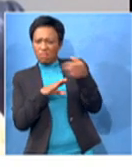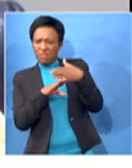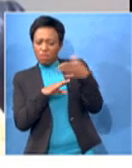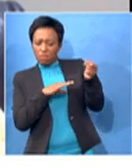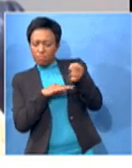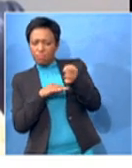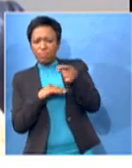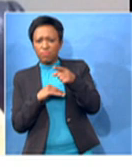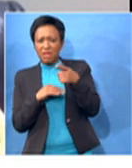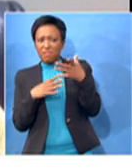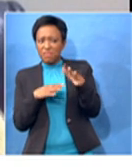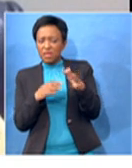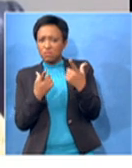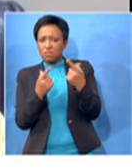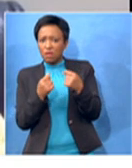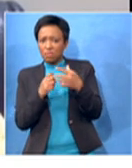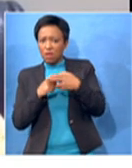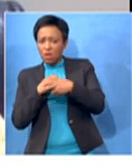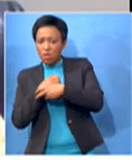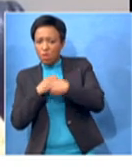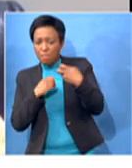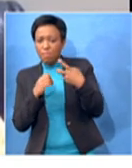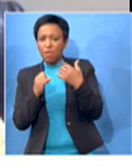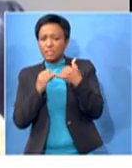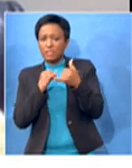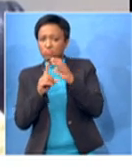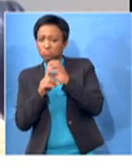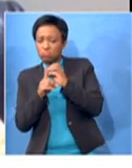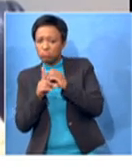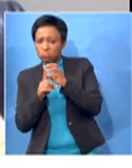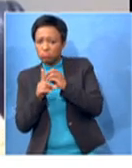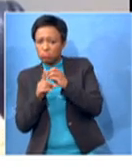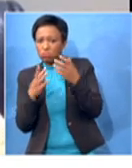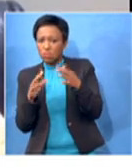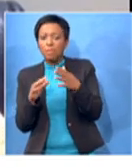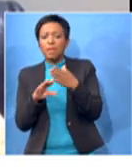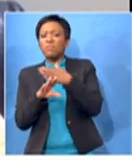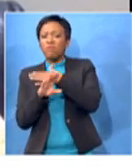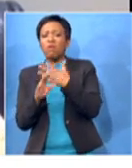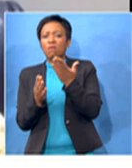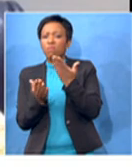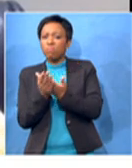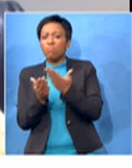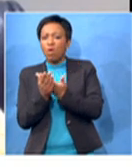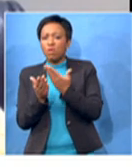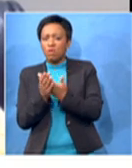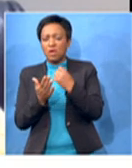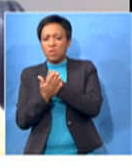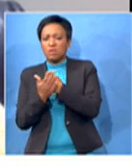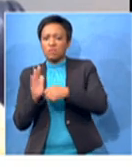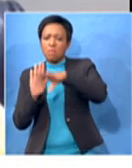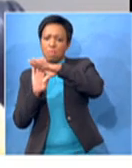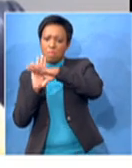surprised that most schools have not done it. But it was available, right? Mm-hmm. It was available to schools. It's available